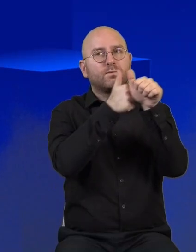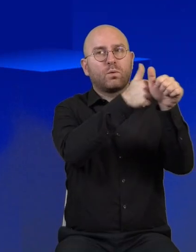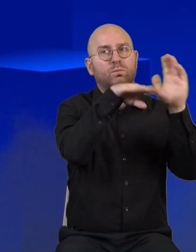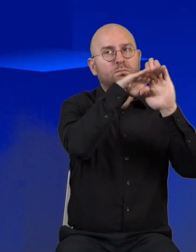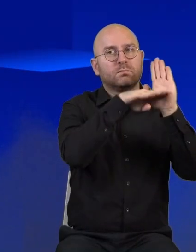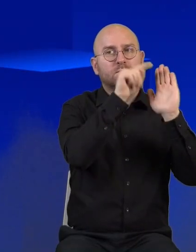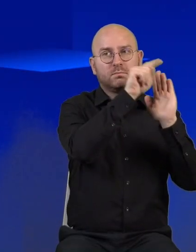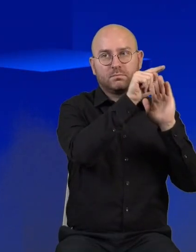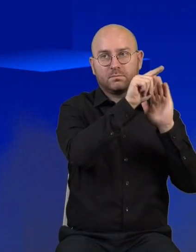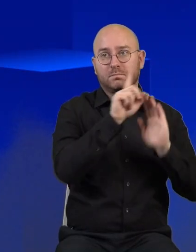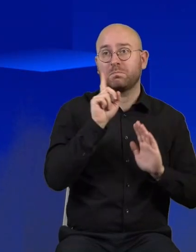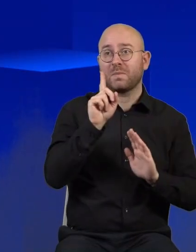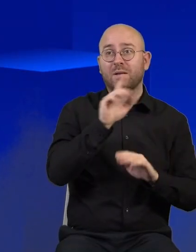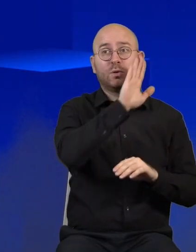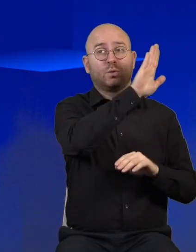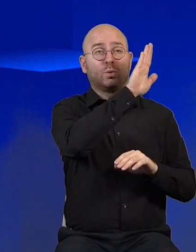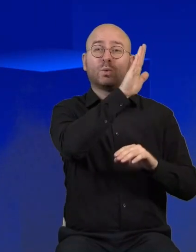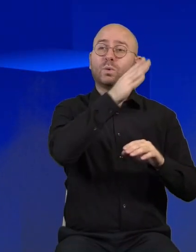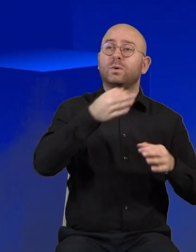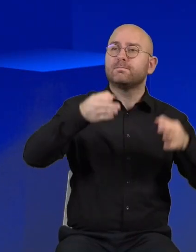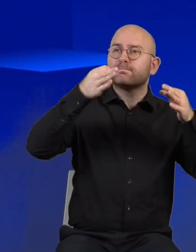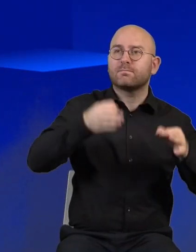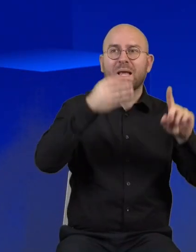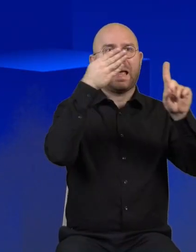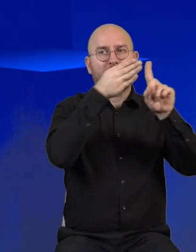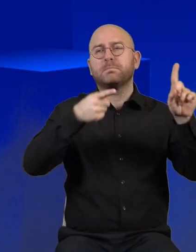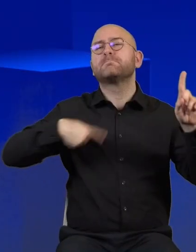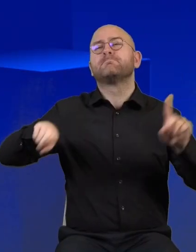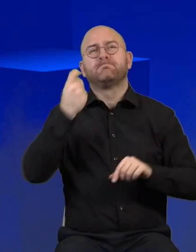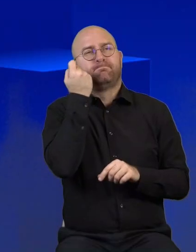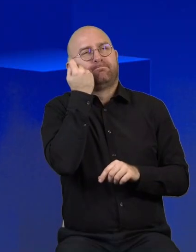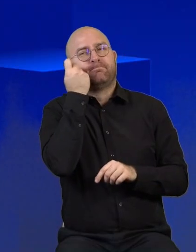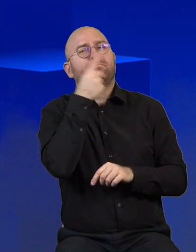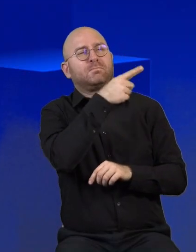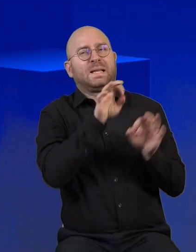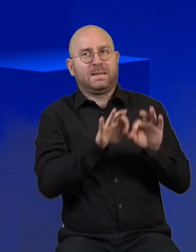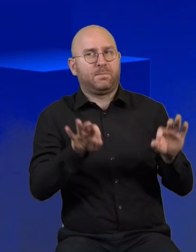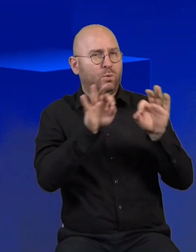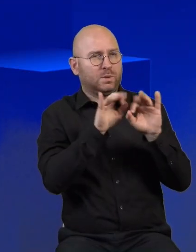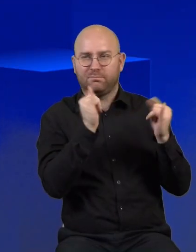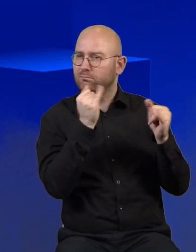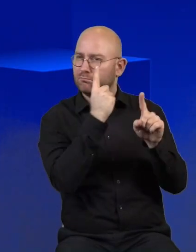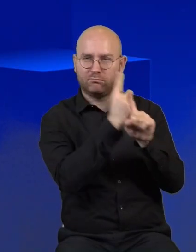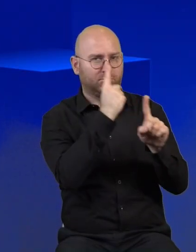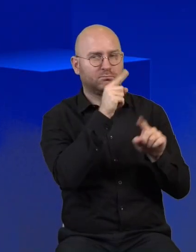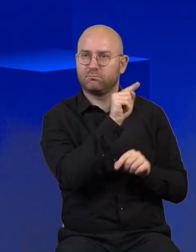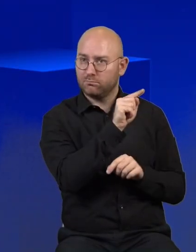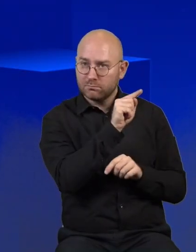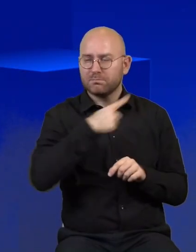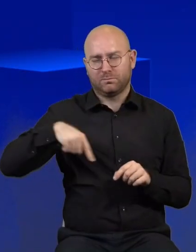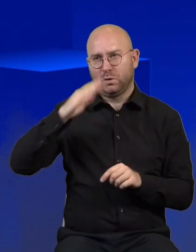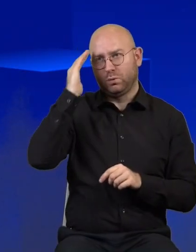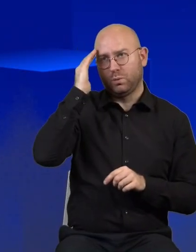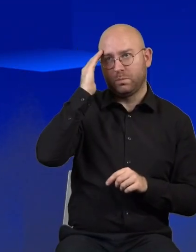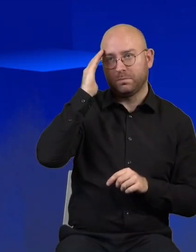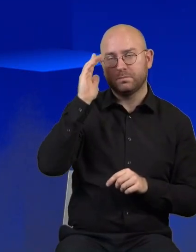the necessity to follow them, but of course, it is understandable, and that